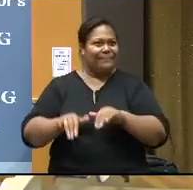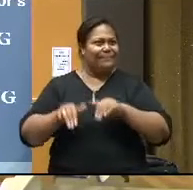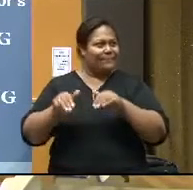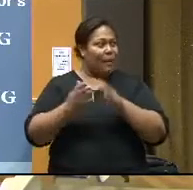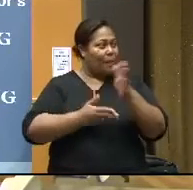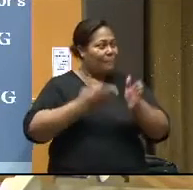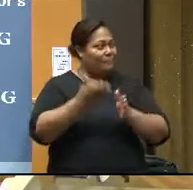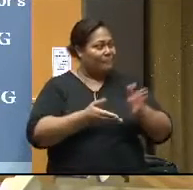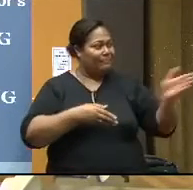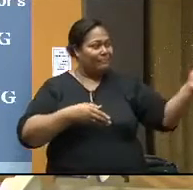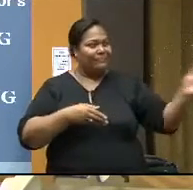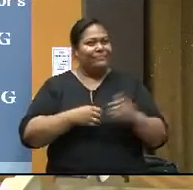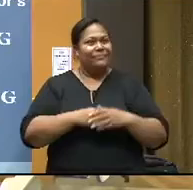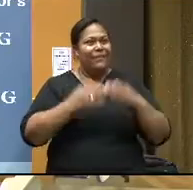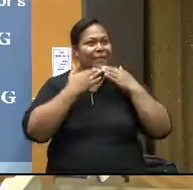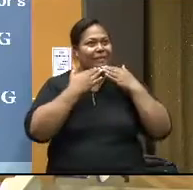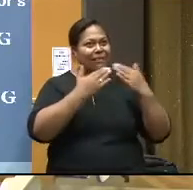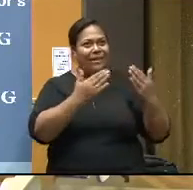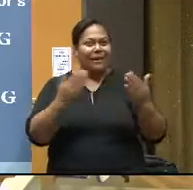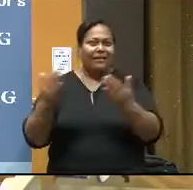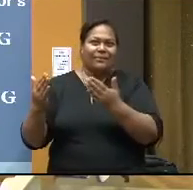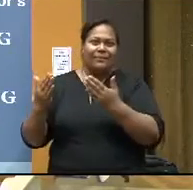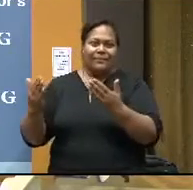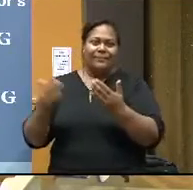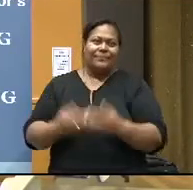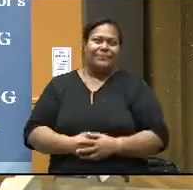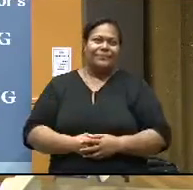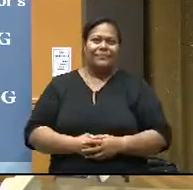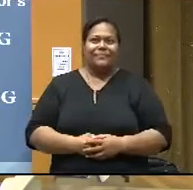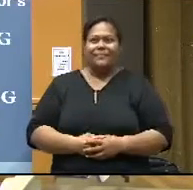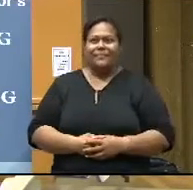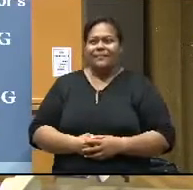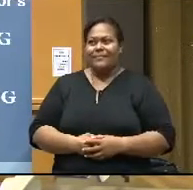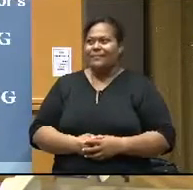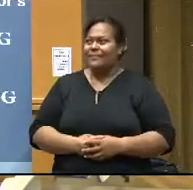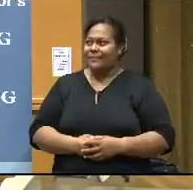the prizes. Vinaka Bakalebu, Dhanabad, and thank you.